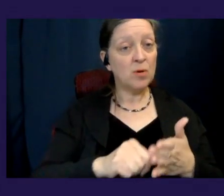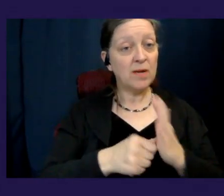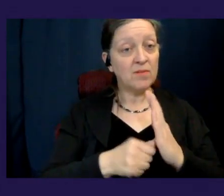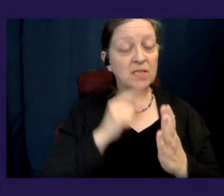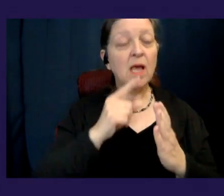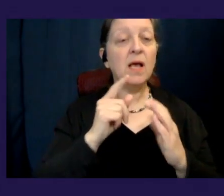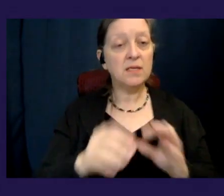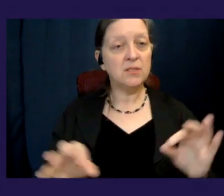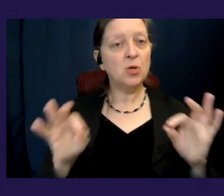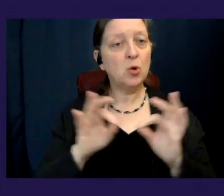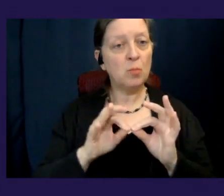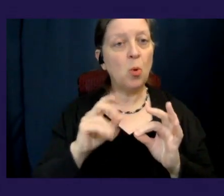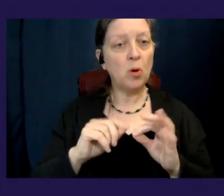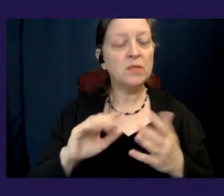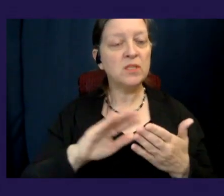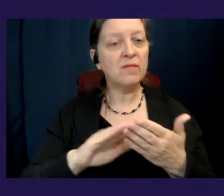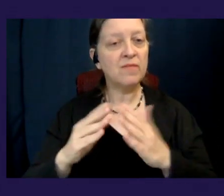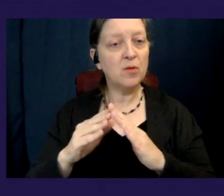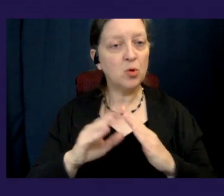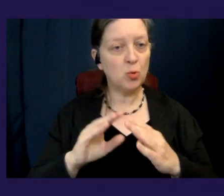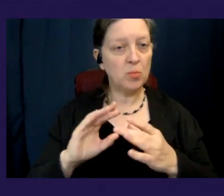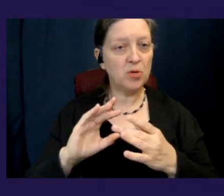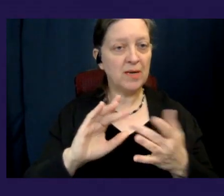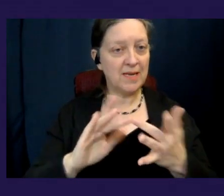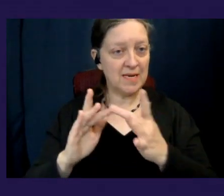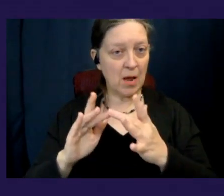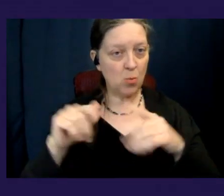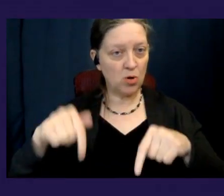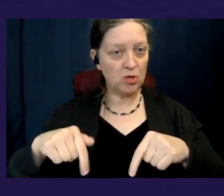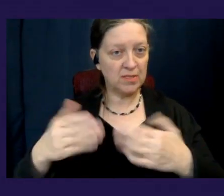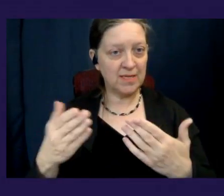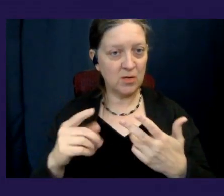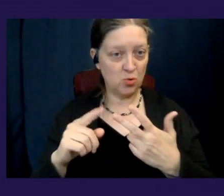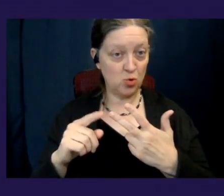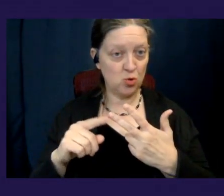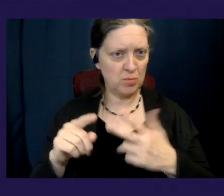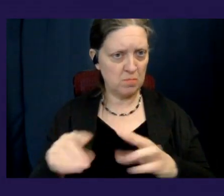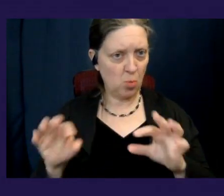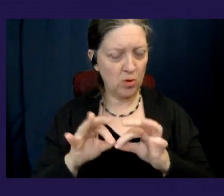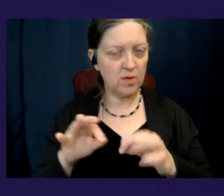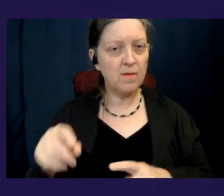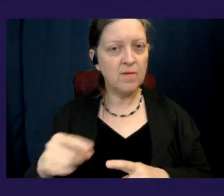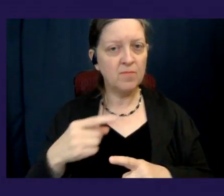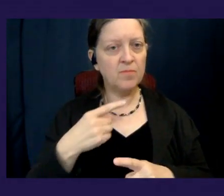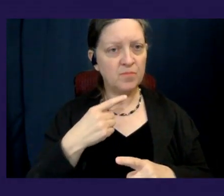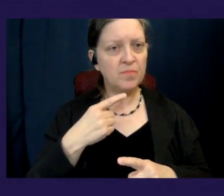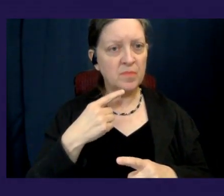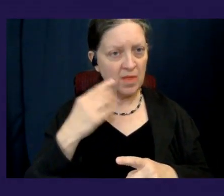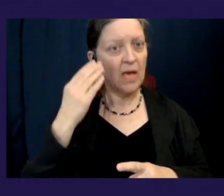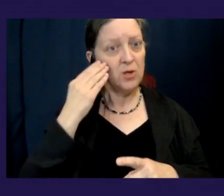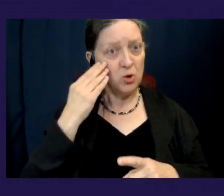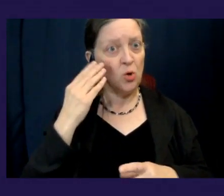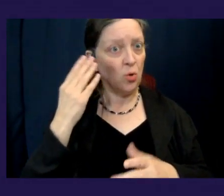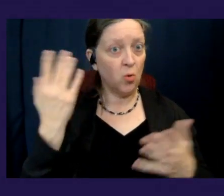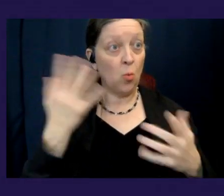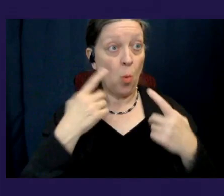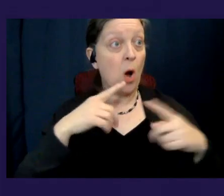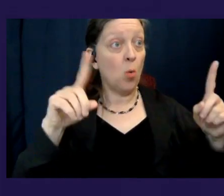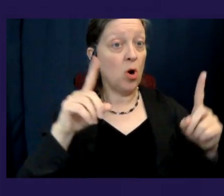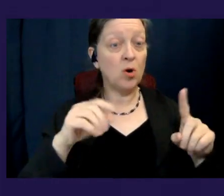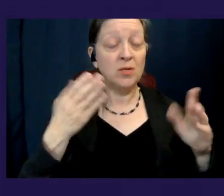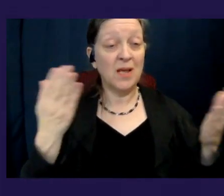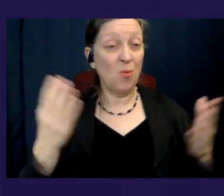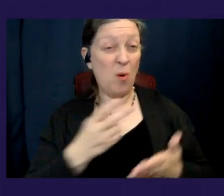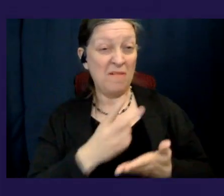of the community networks at this table. So they were able to say kind of exactly what was working and wasn't working in their neighborhoods. And